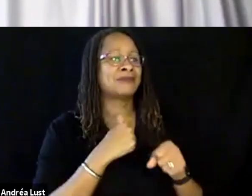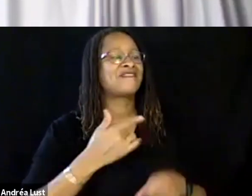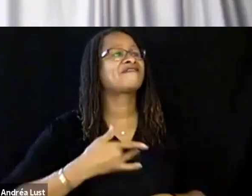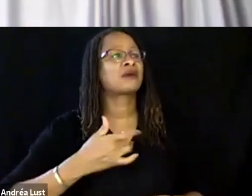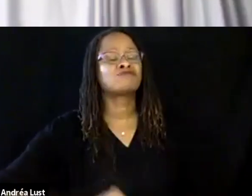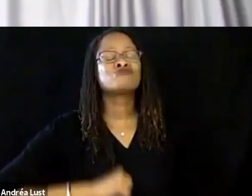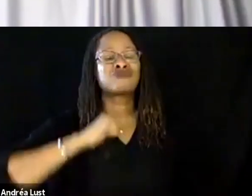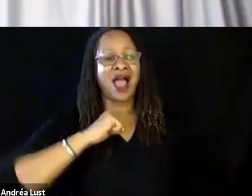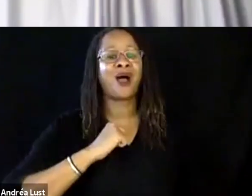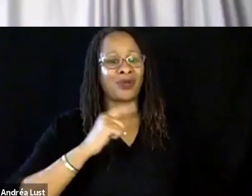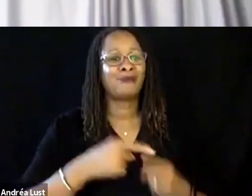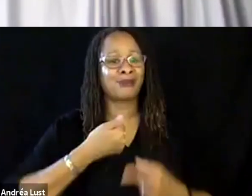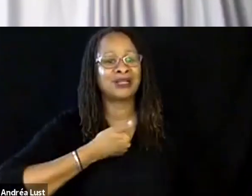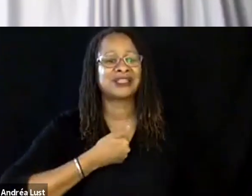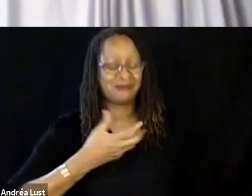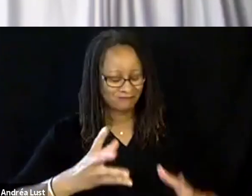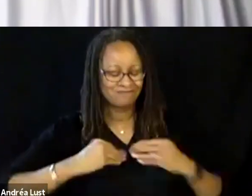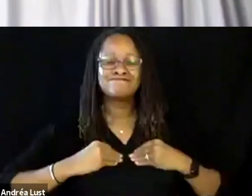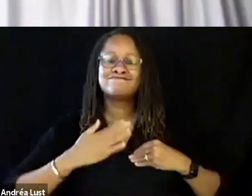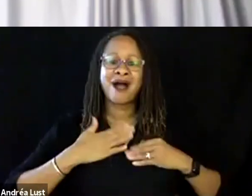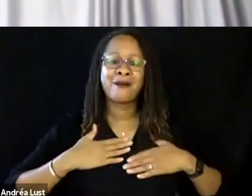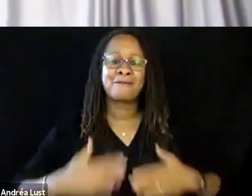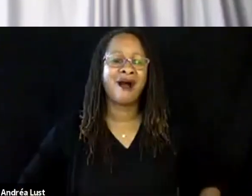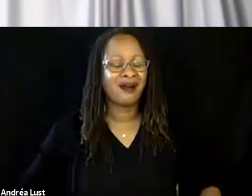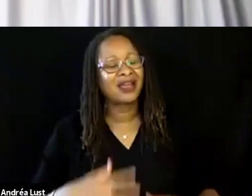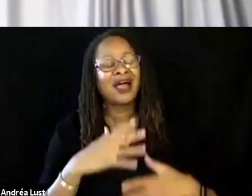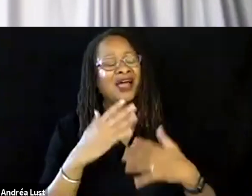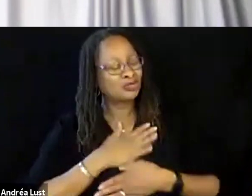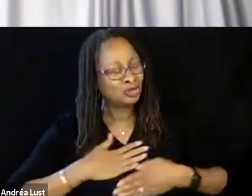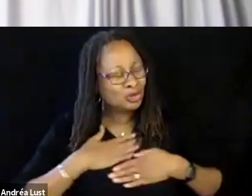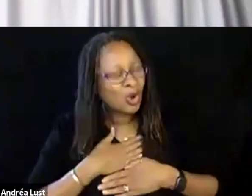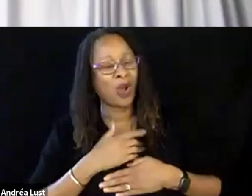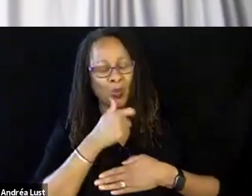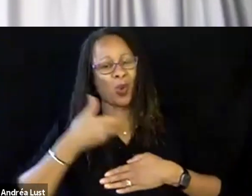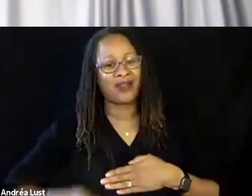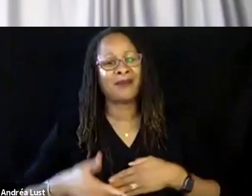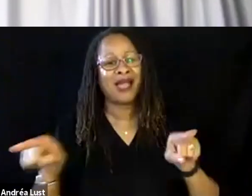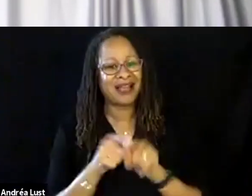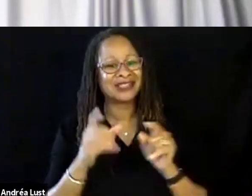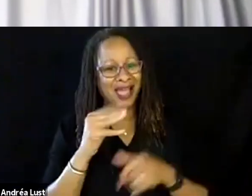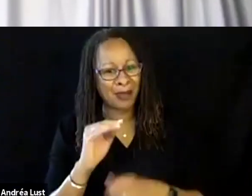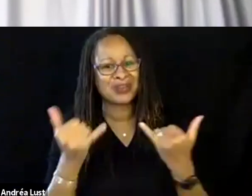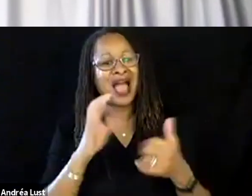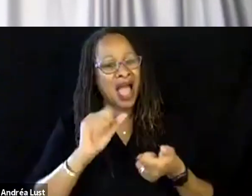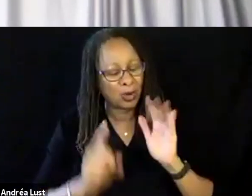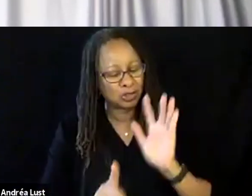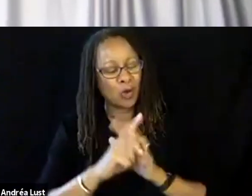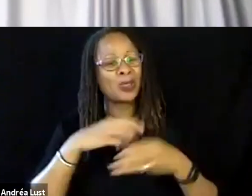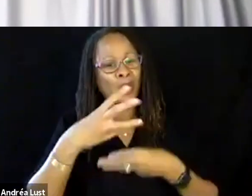who I am, and embrace my body and enjoy who I am, just how I am and how I show up in the